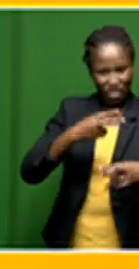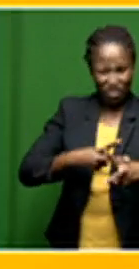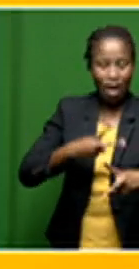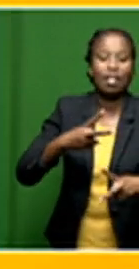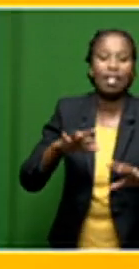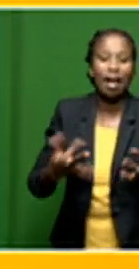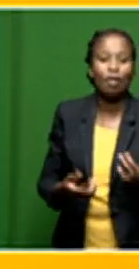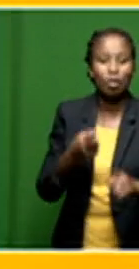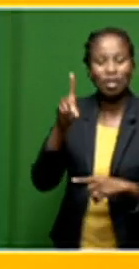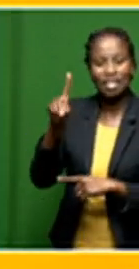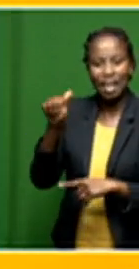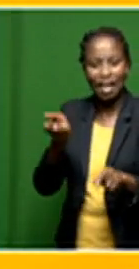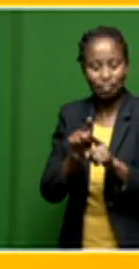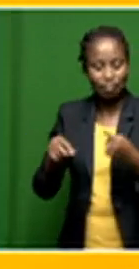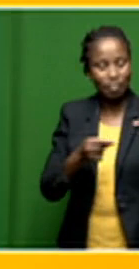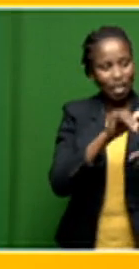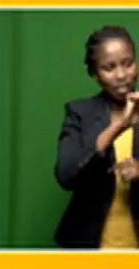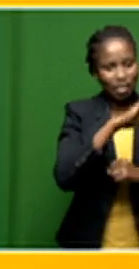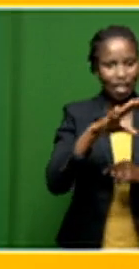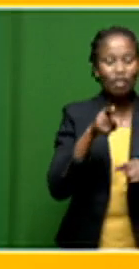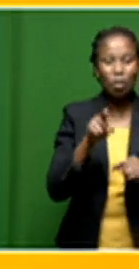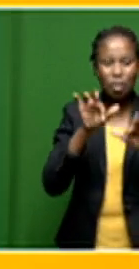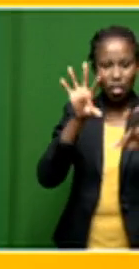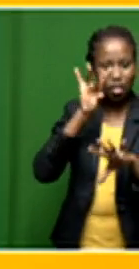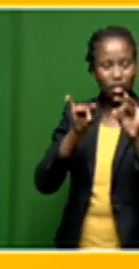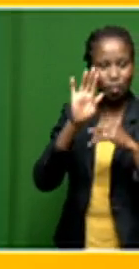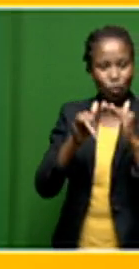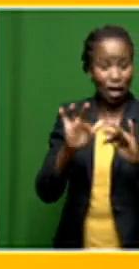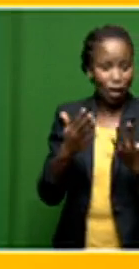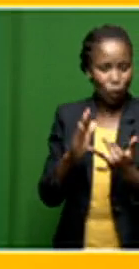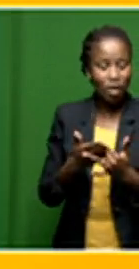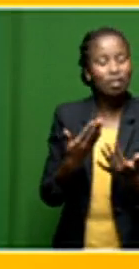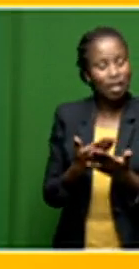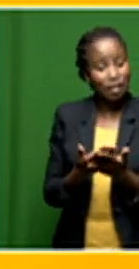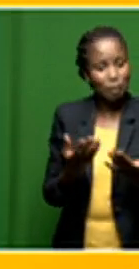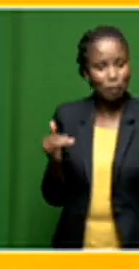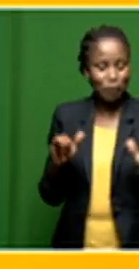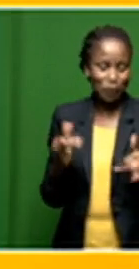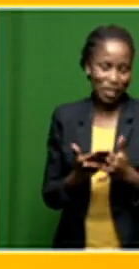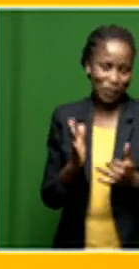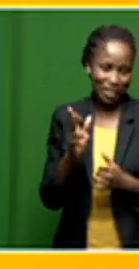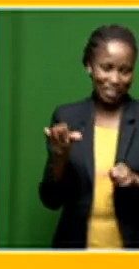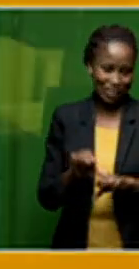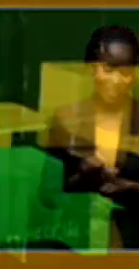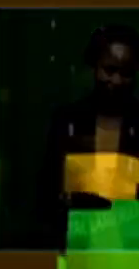IEC's decision to reopen the election candidate list registration process. Quick break, news at 7 to follow.